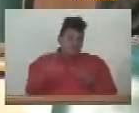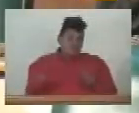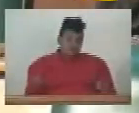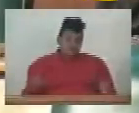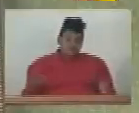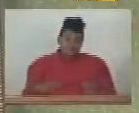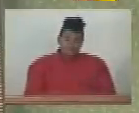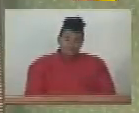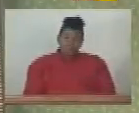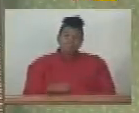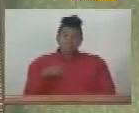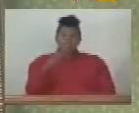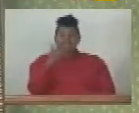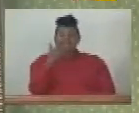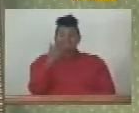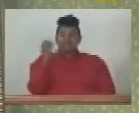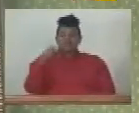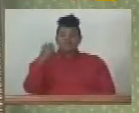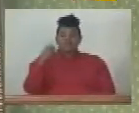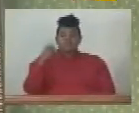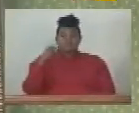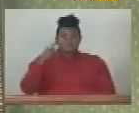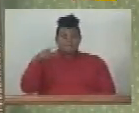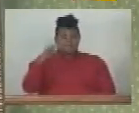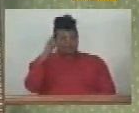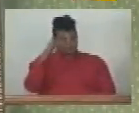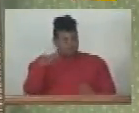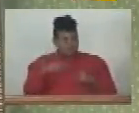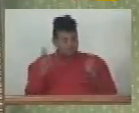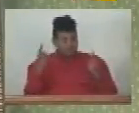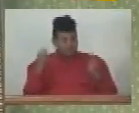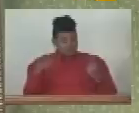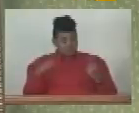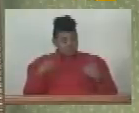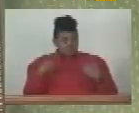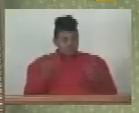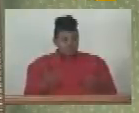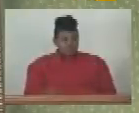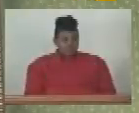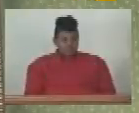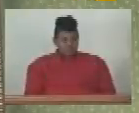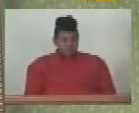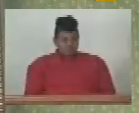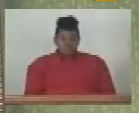one. Those in favor? Those against? Ayes have it.